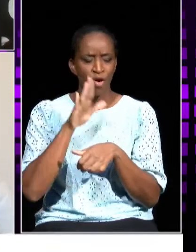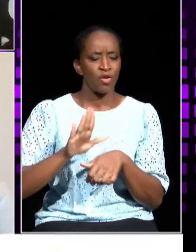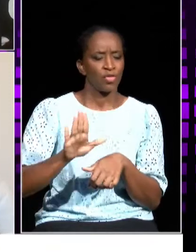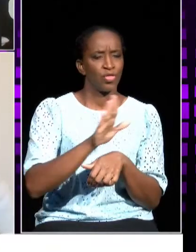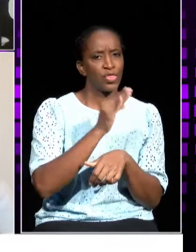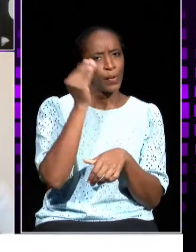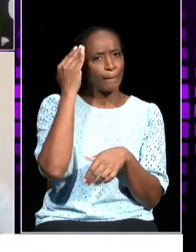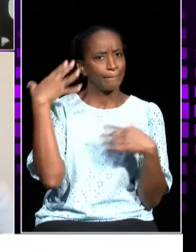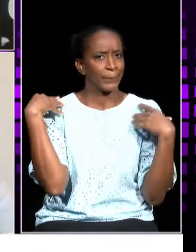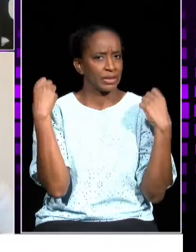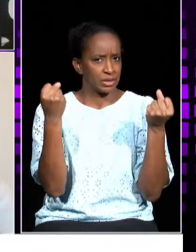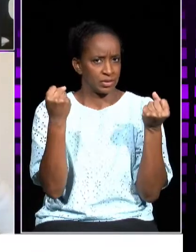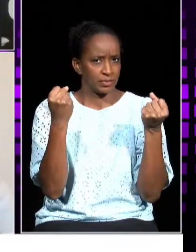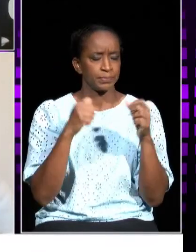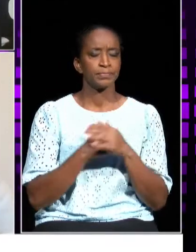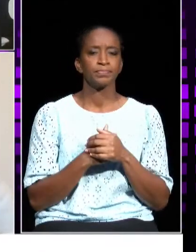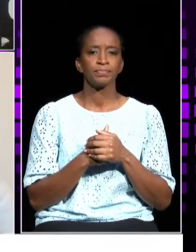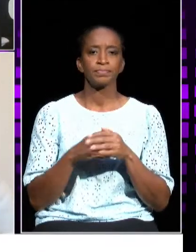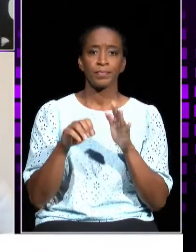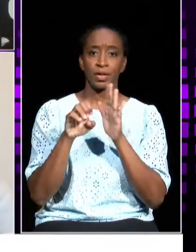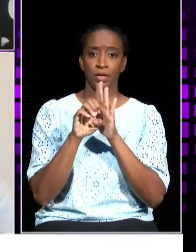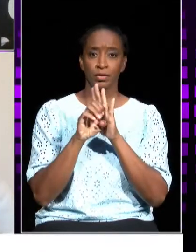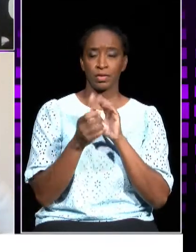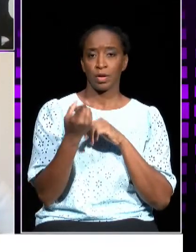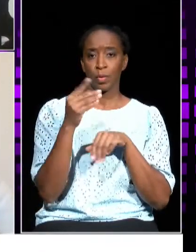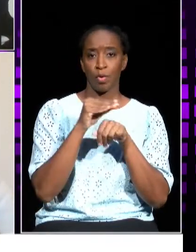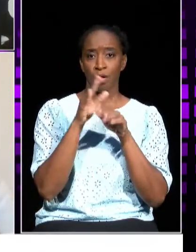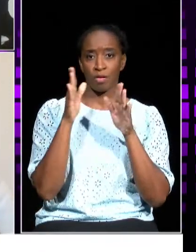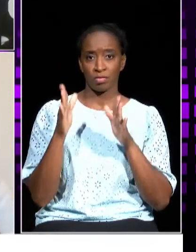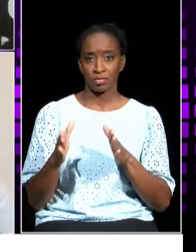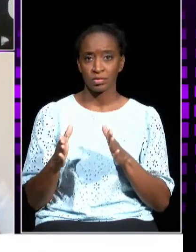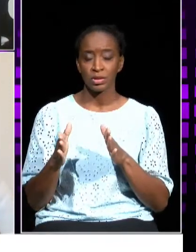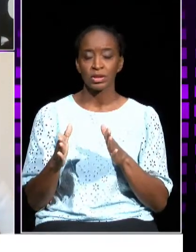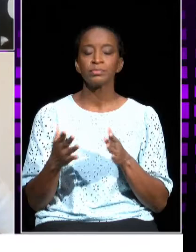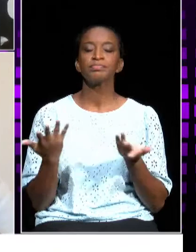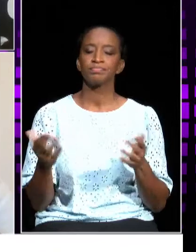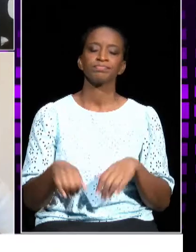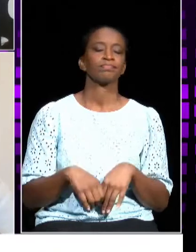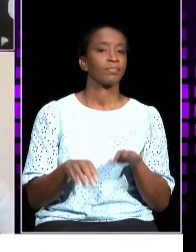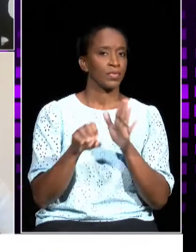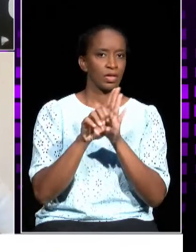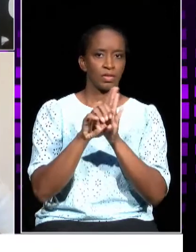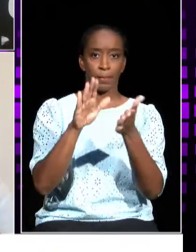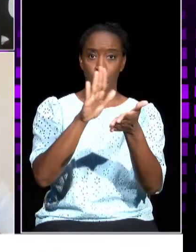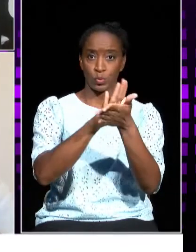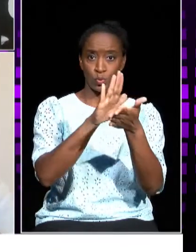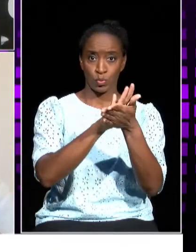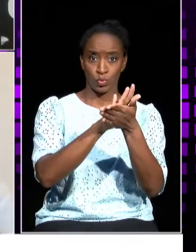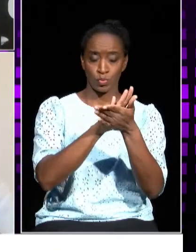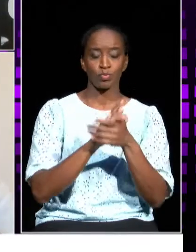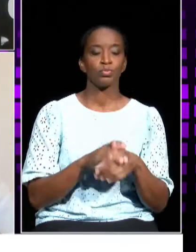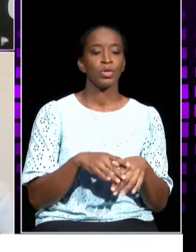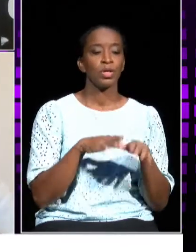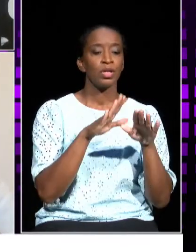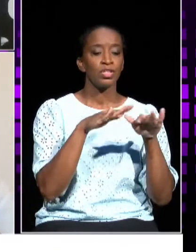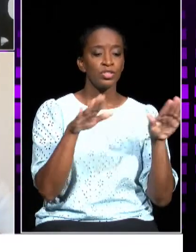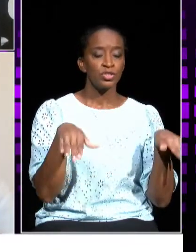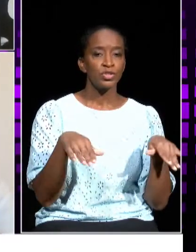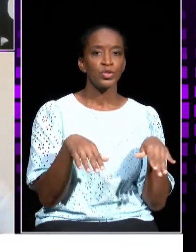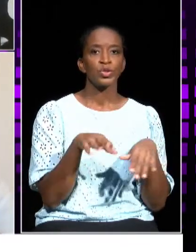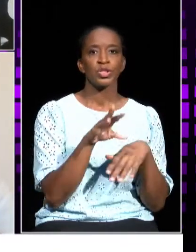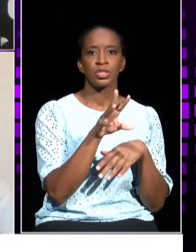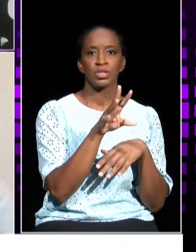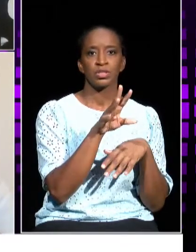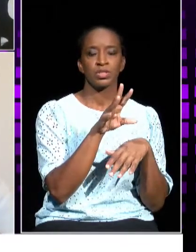that there's one guidance counselor, possibly one guidance counselor to 600 plus students within a given secondary school, sometimes 800 students. At